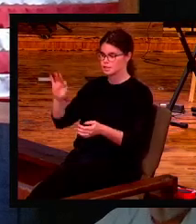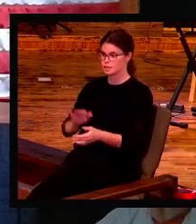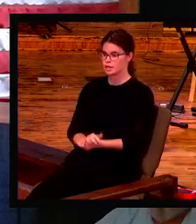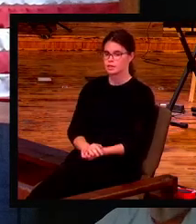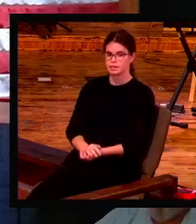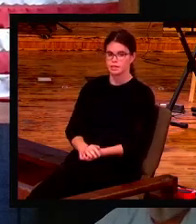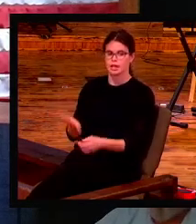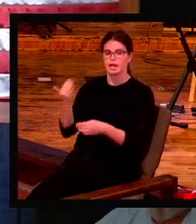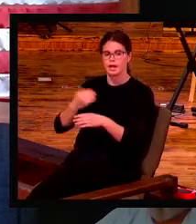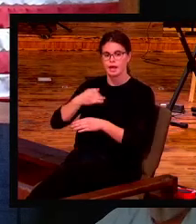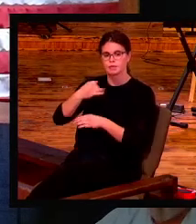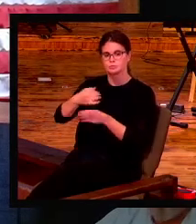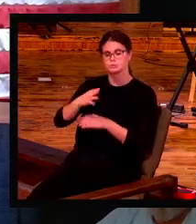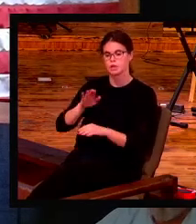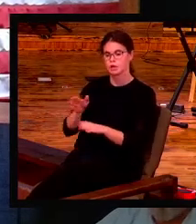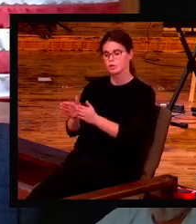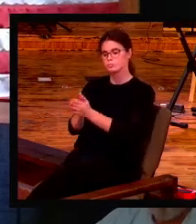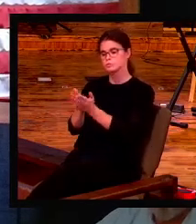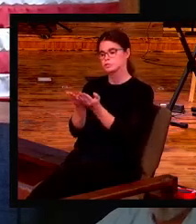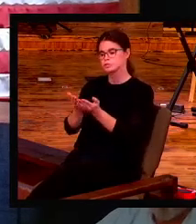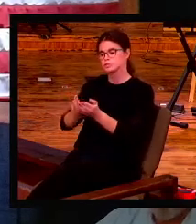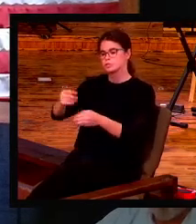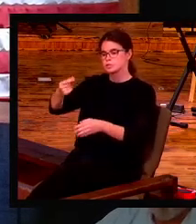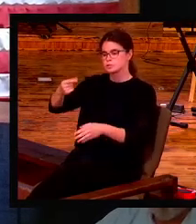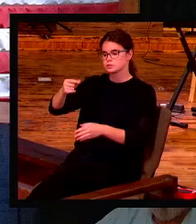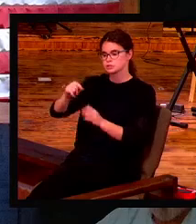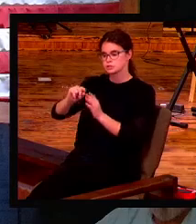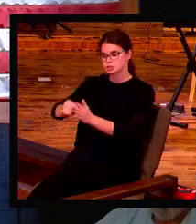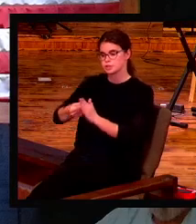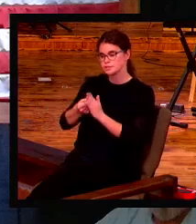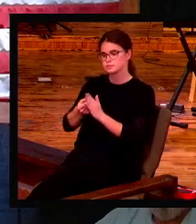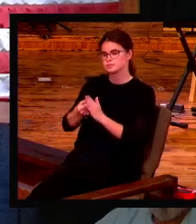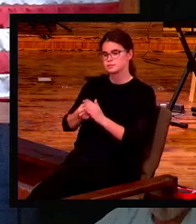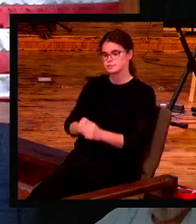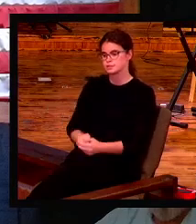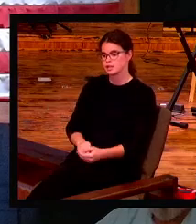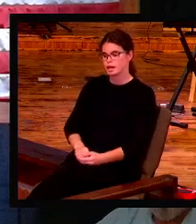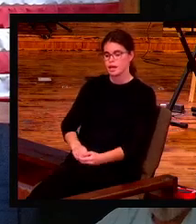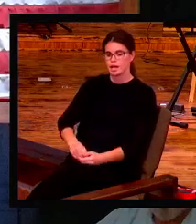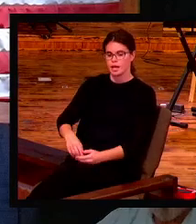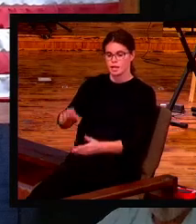Genesis, starting at chapter 37.